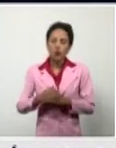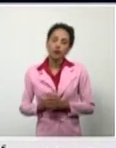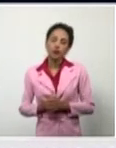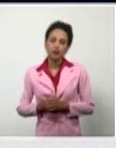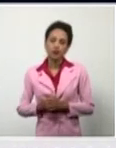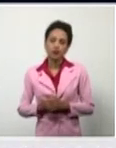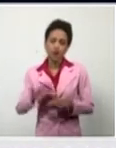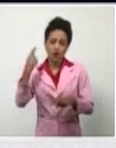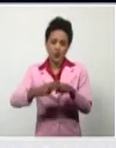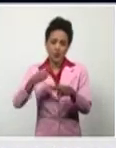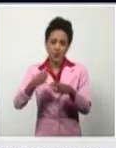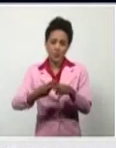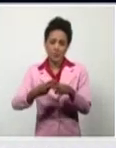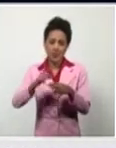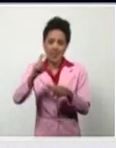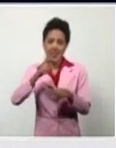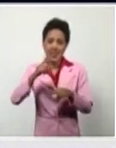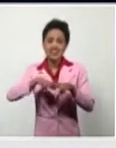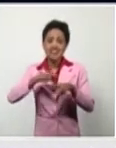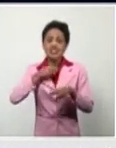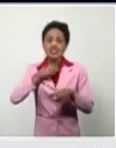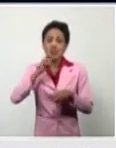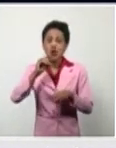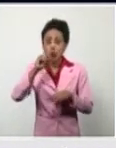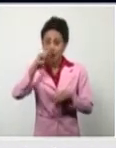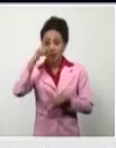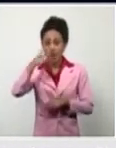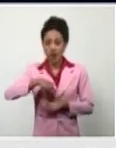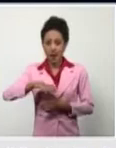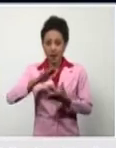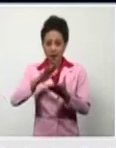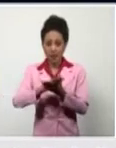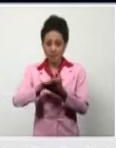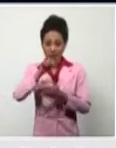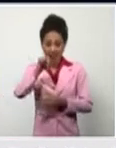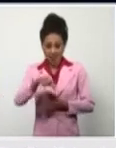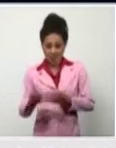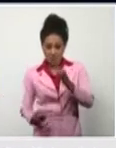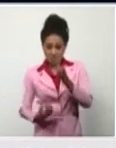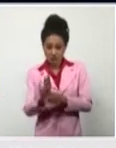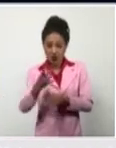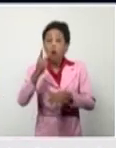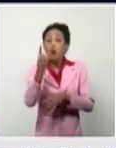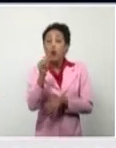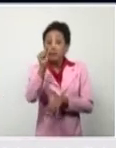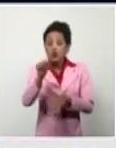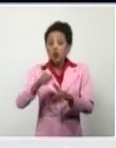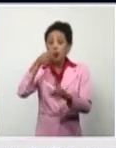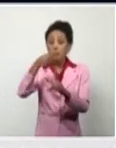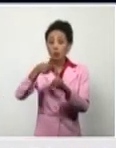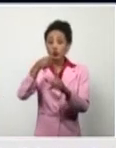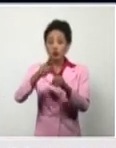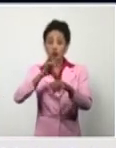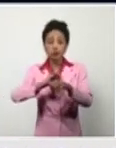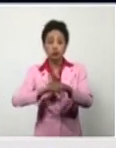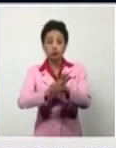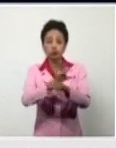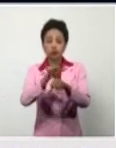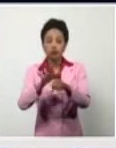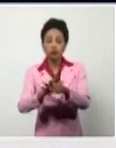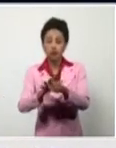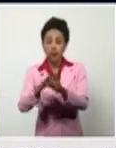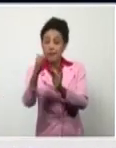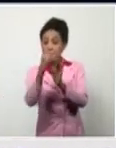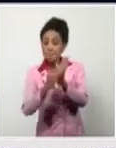bring the example of an event that is on an article, and it's